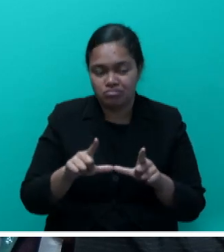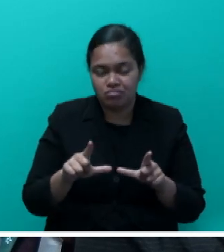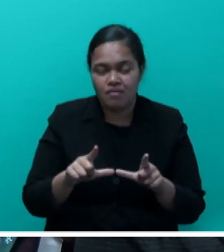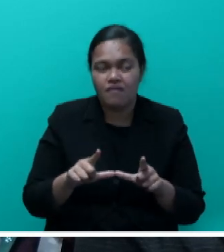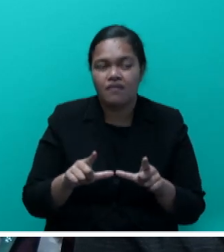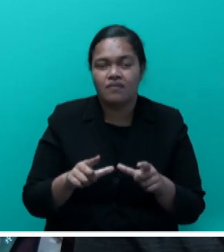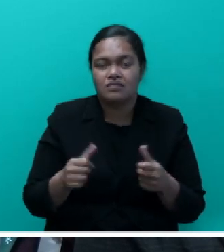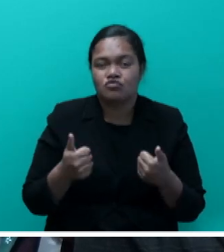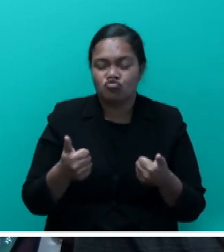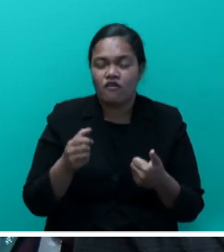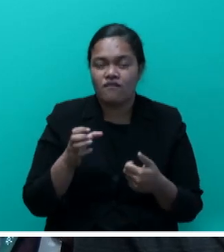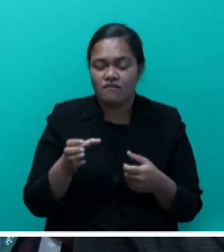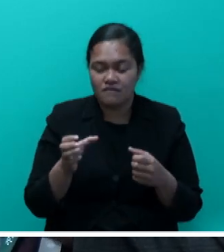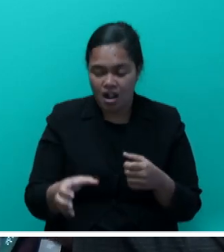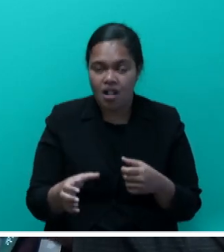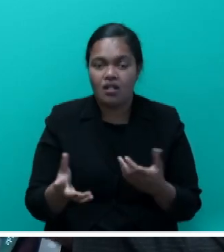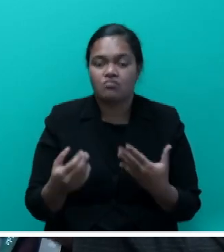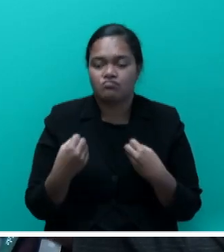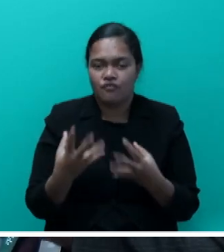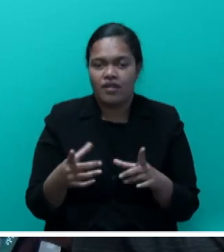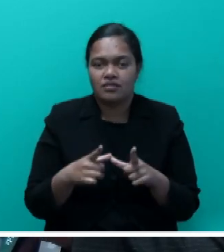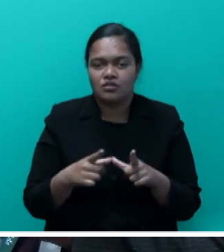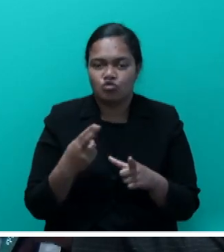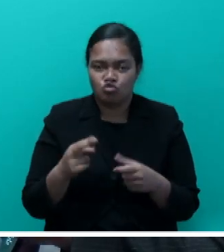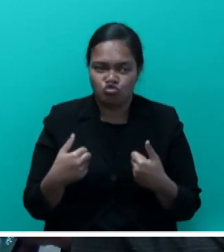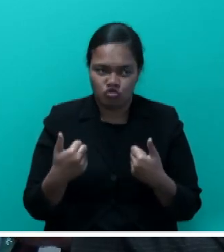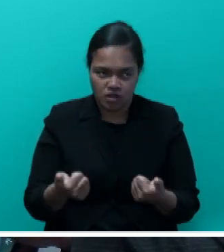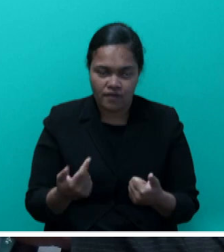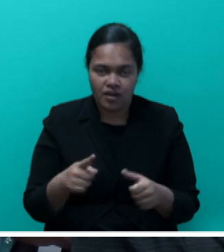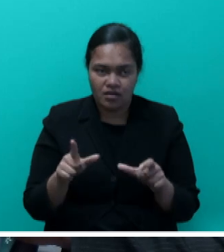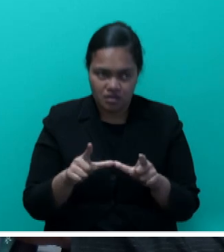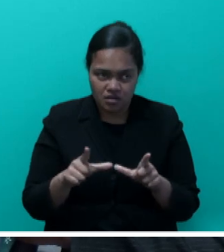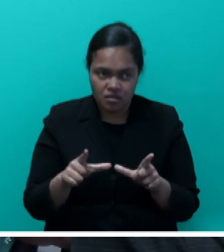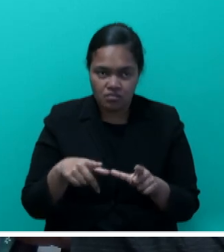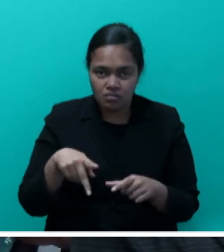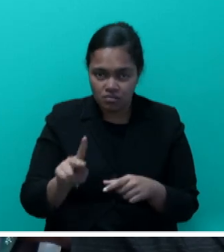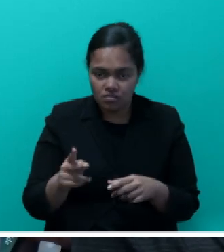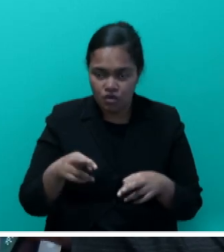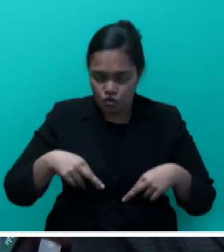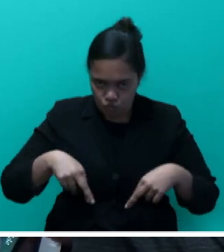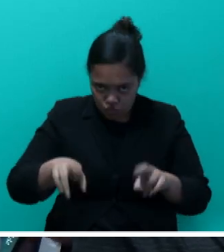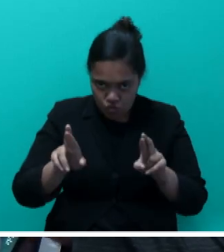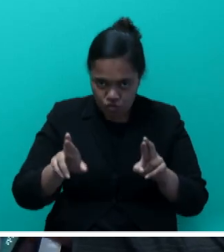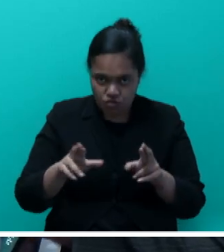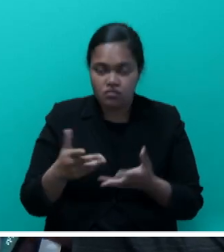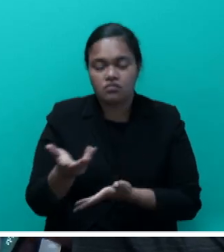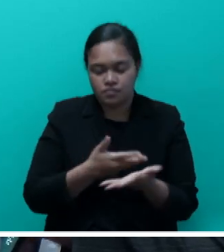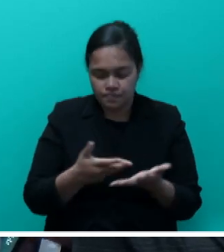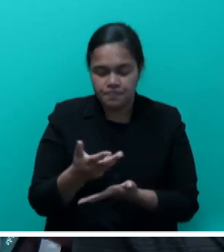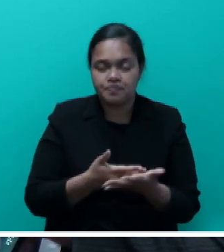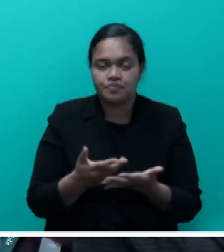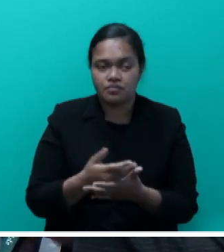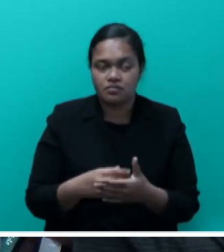driver provided subject to the Act, and license and permit conditions on a route and for a fare negotiated between the permit